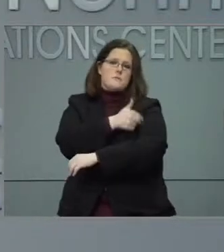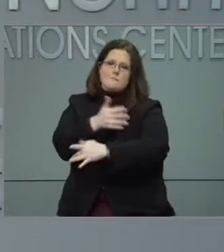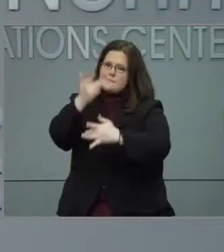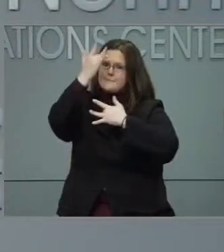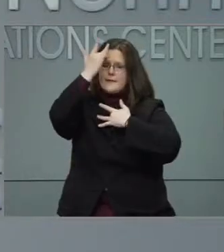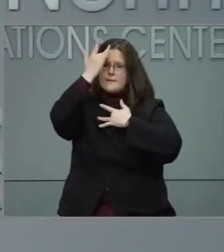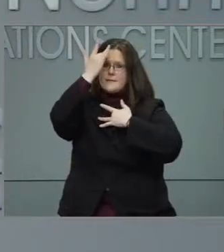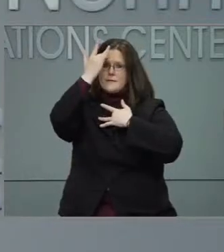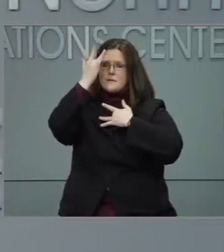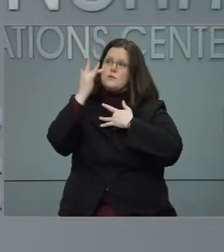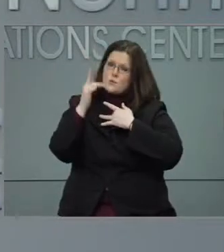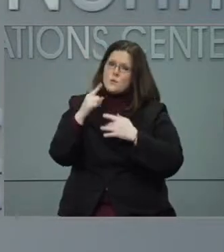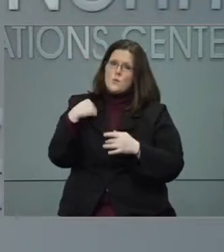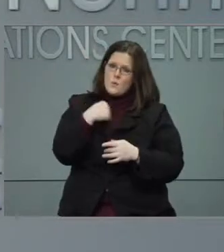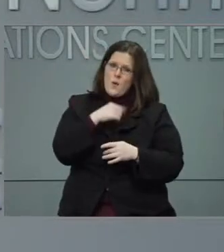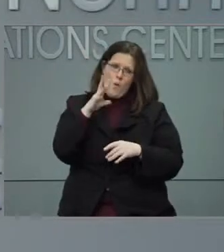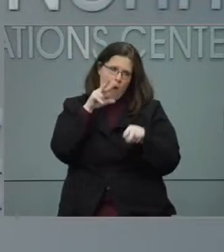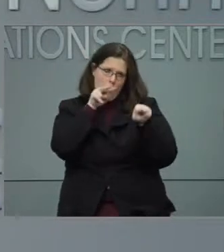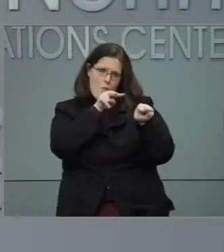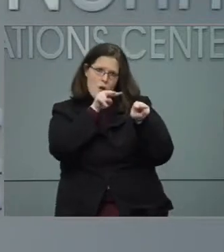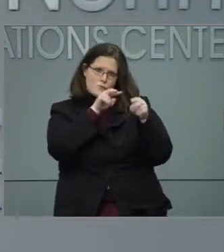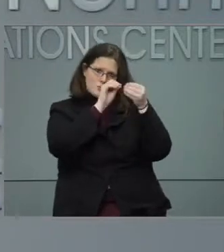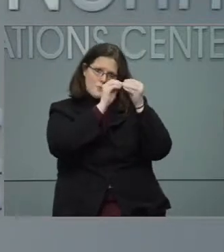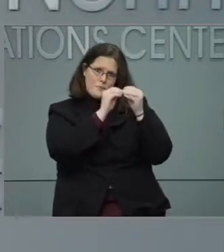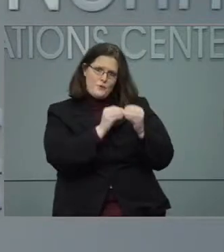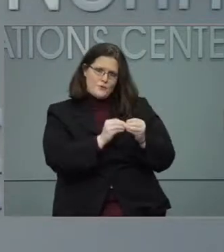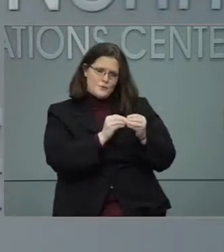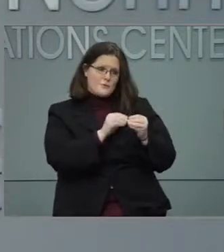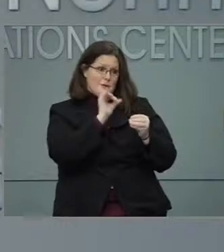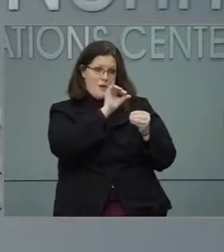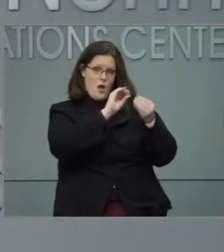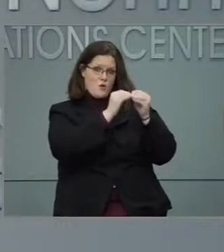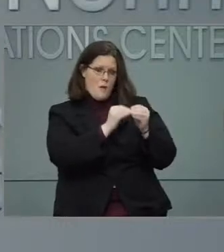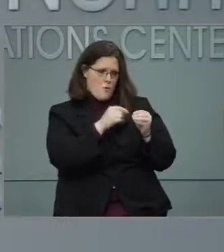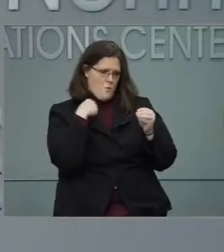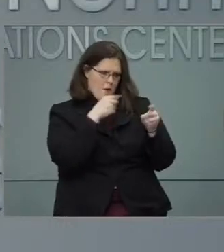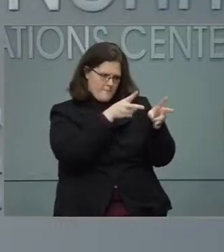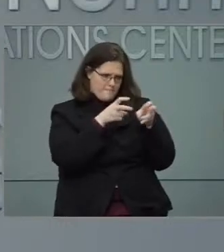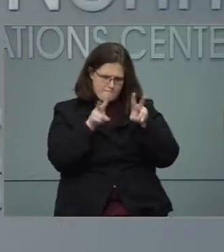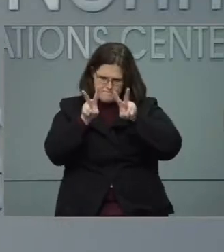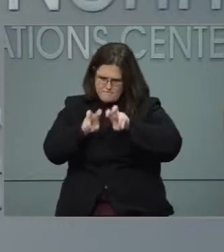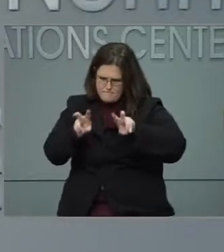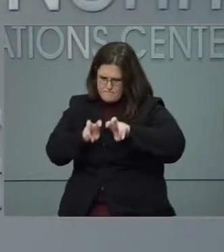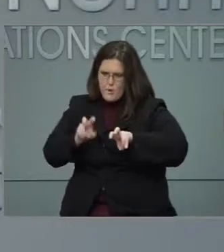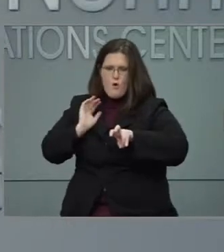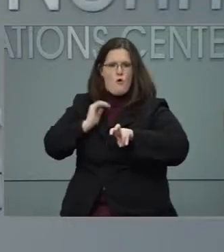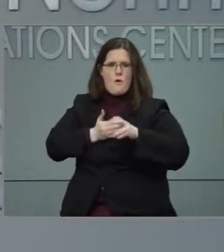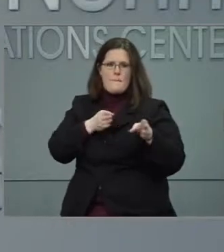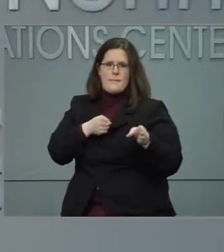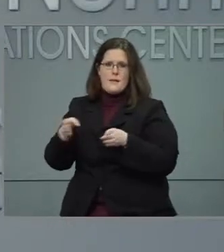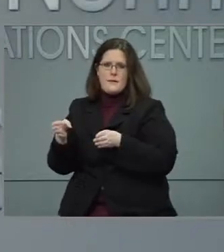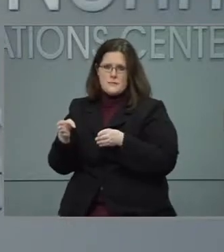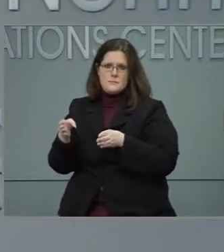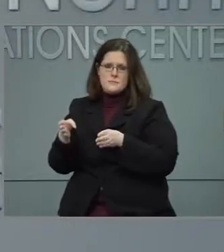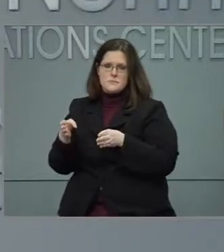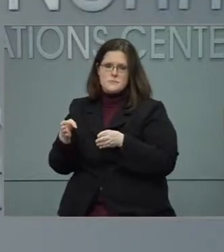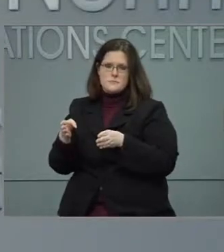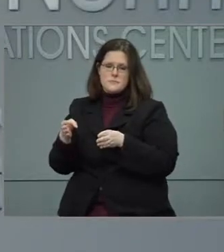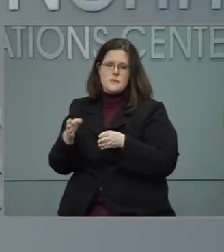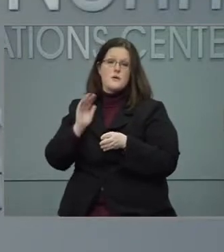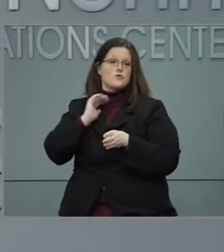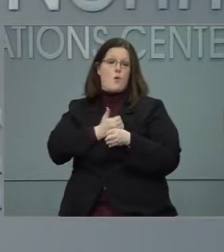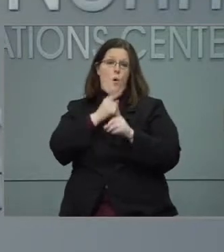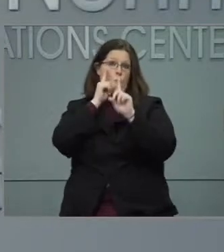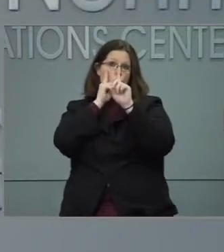always going to keep an eye on that and make decisions following the science and the data. But our plan is on